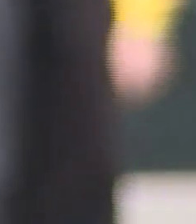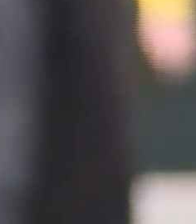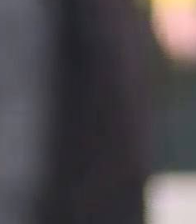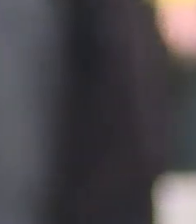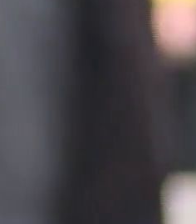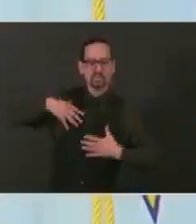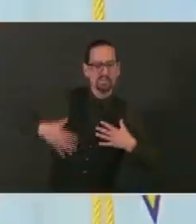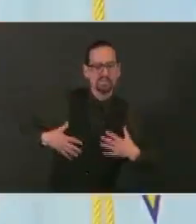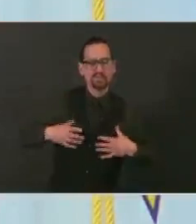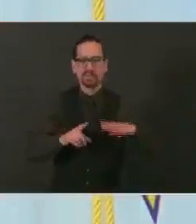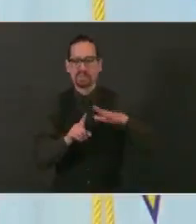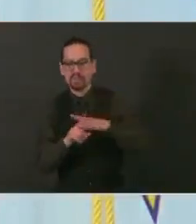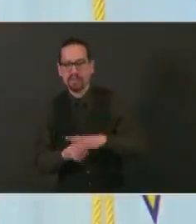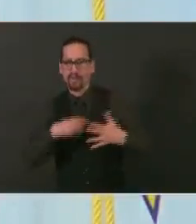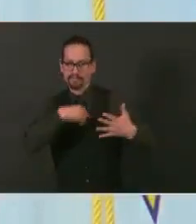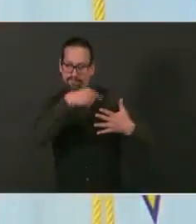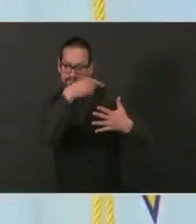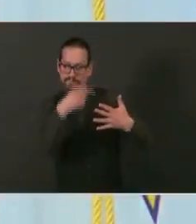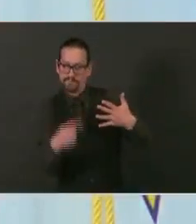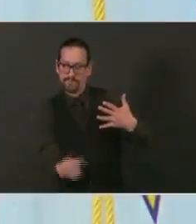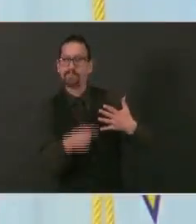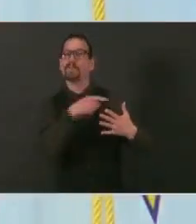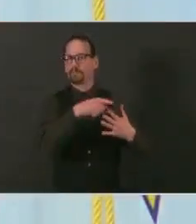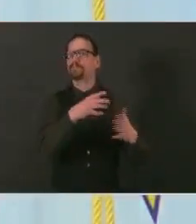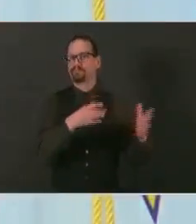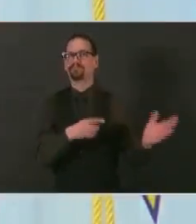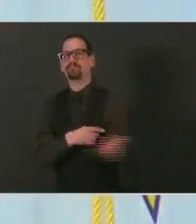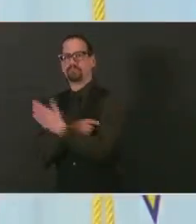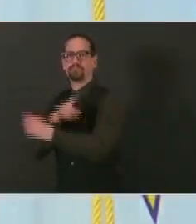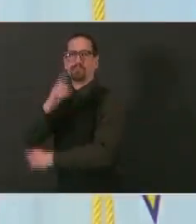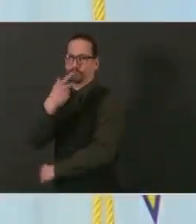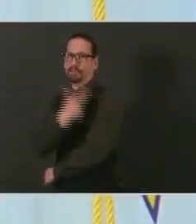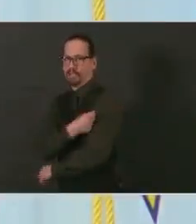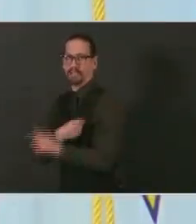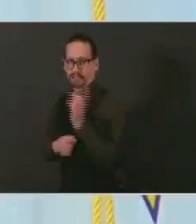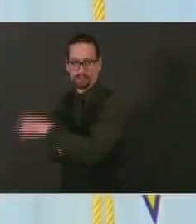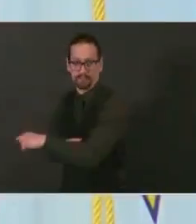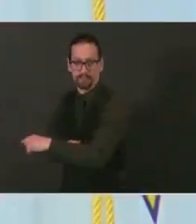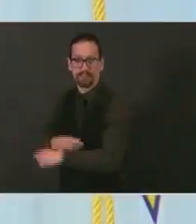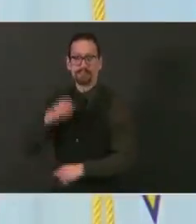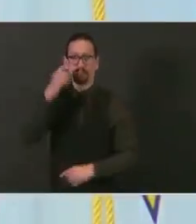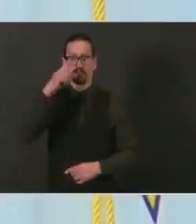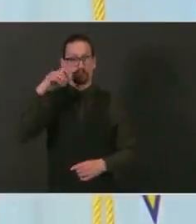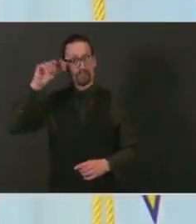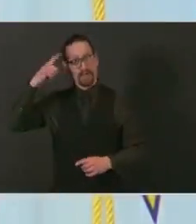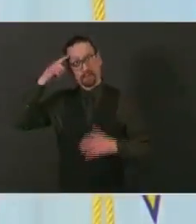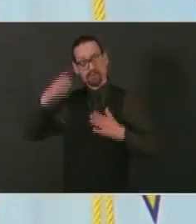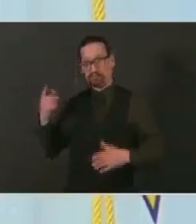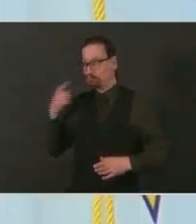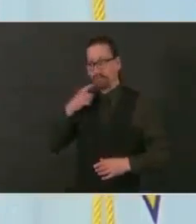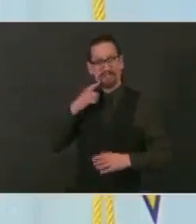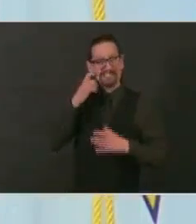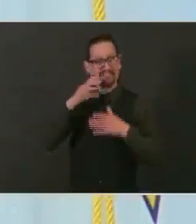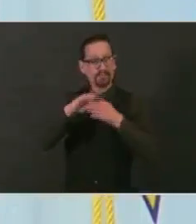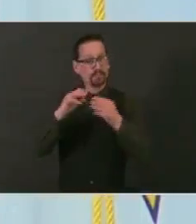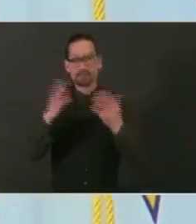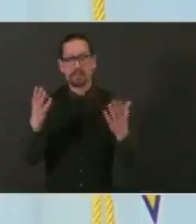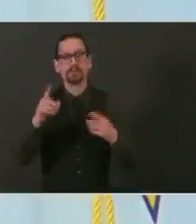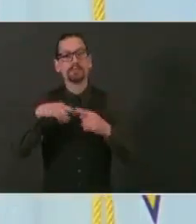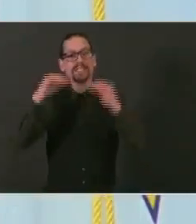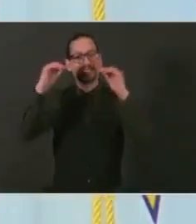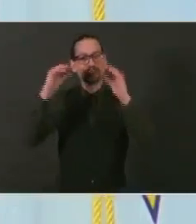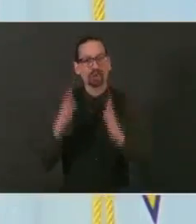line. We are planning to get educators vaccinated, and we're doing this while continuing to stay